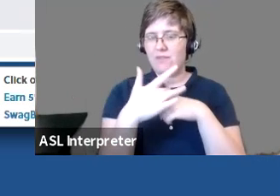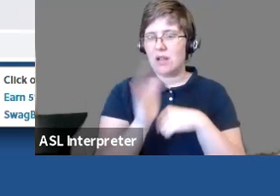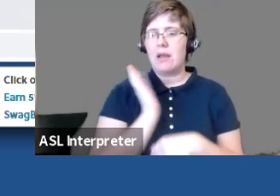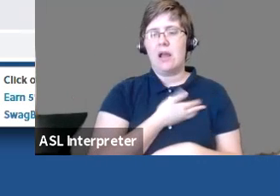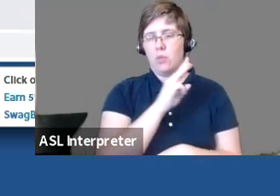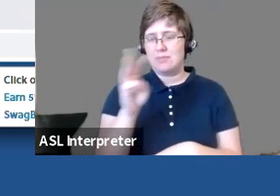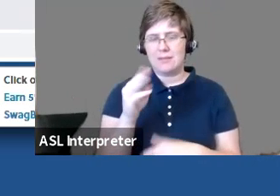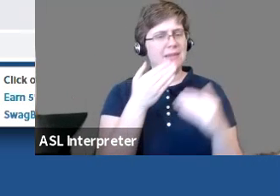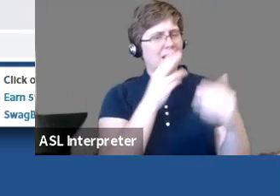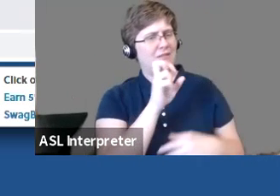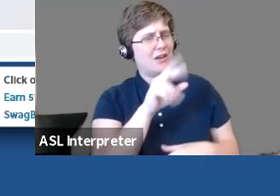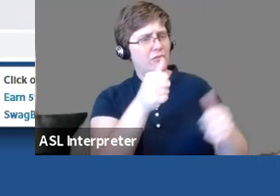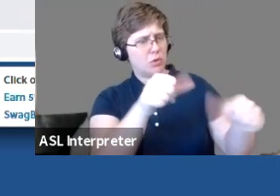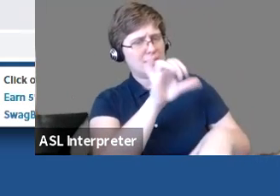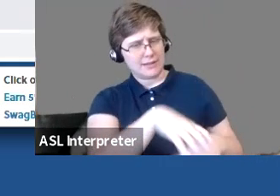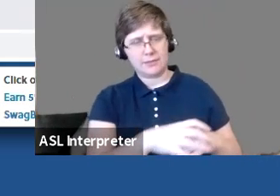website. Thank you, Vera.